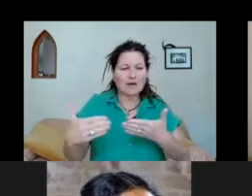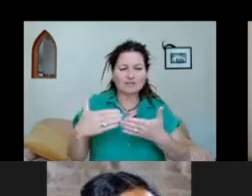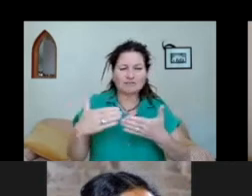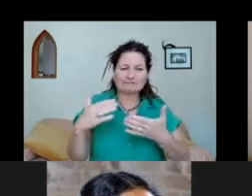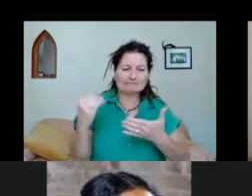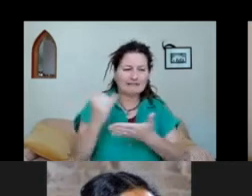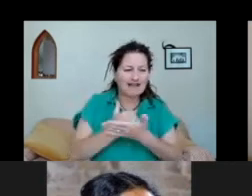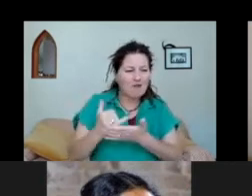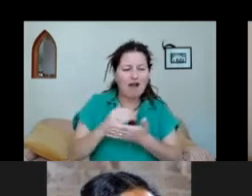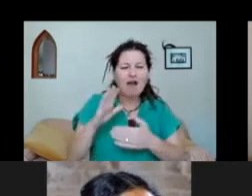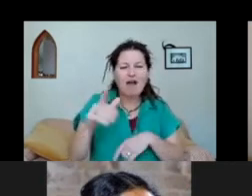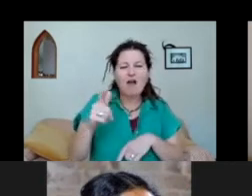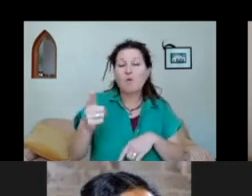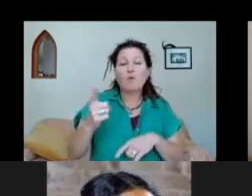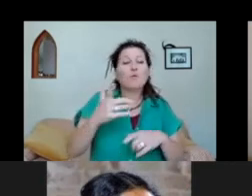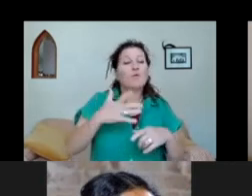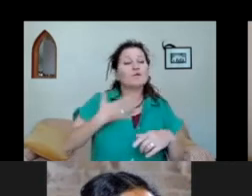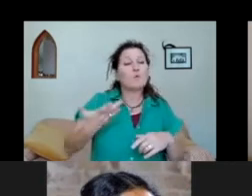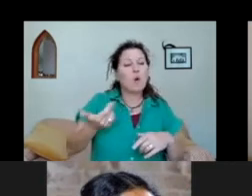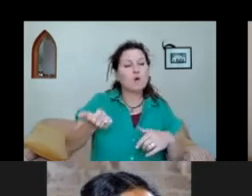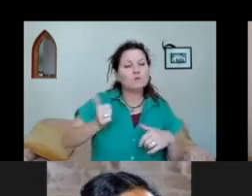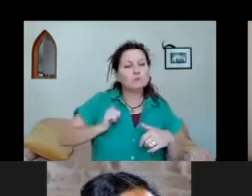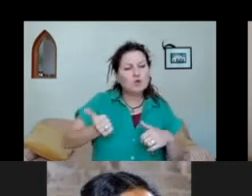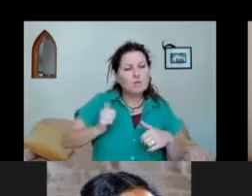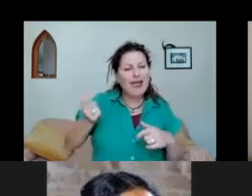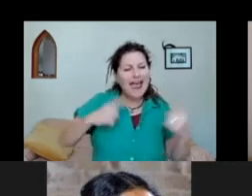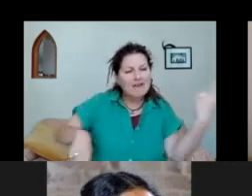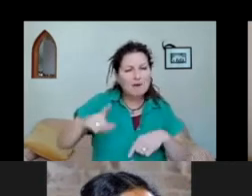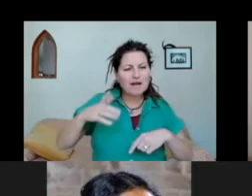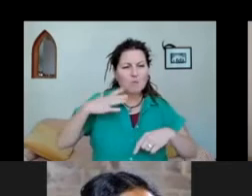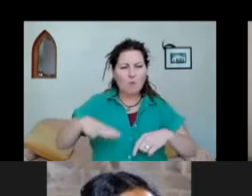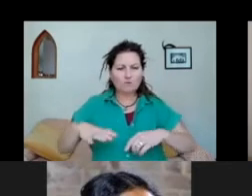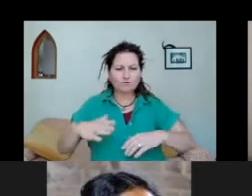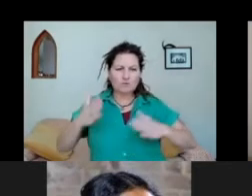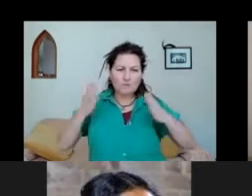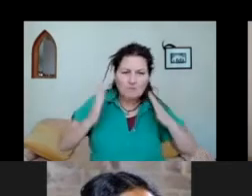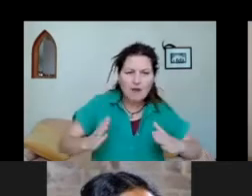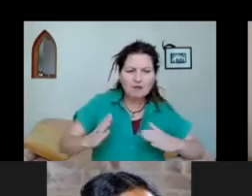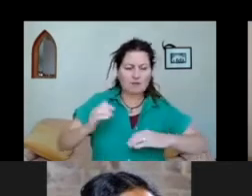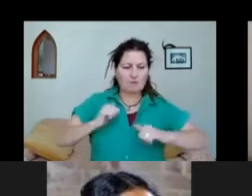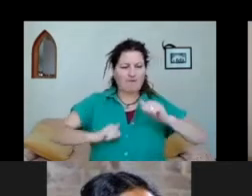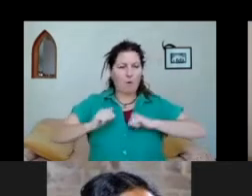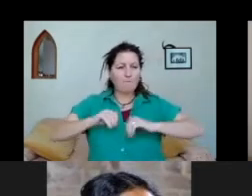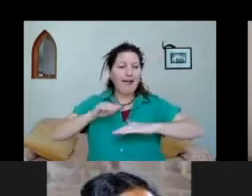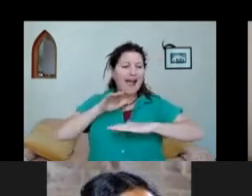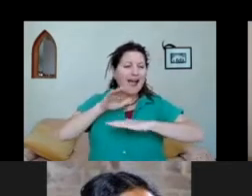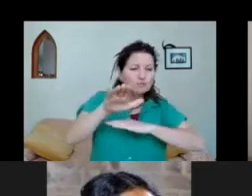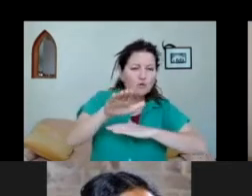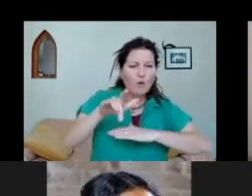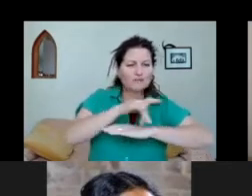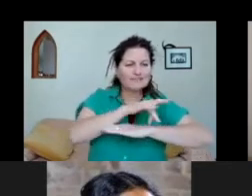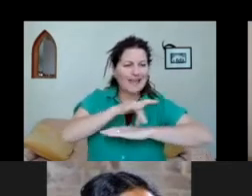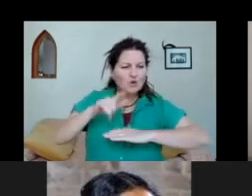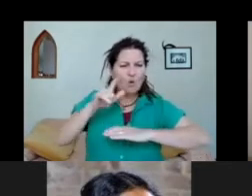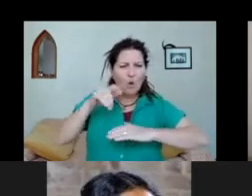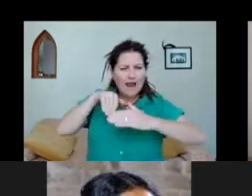want to presume that everybody would want to perform on an outdoor stage or in a venue. So if it's important,